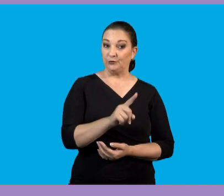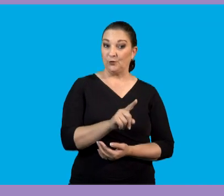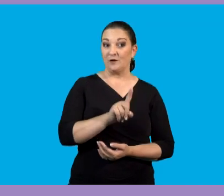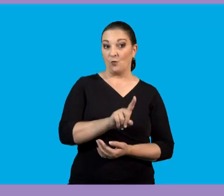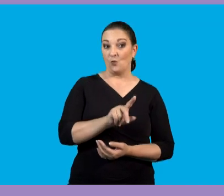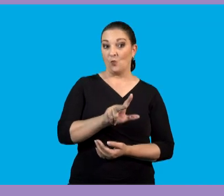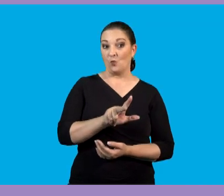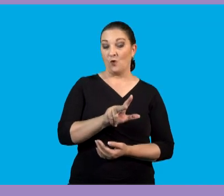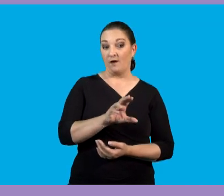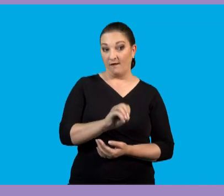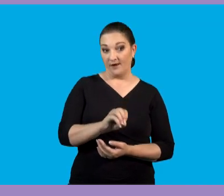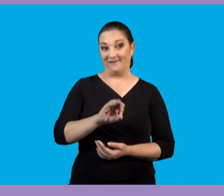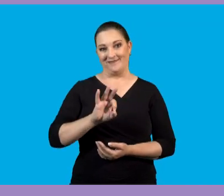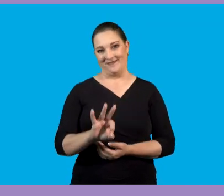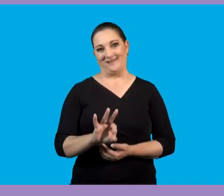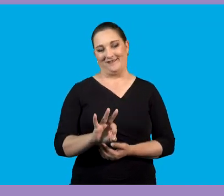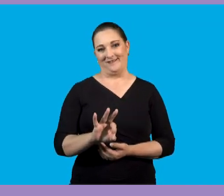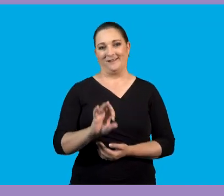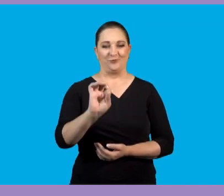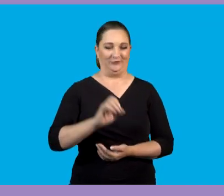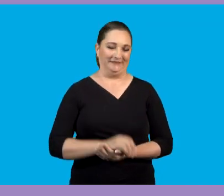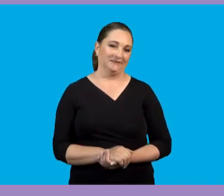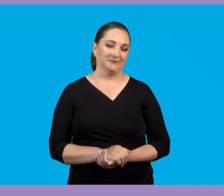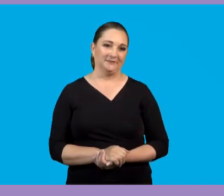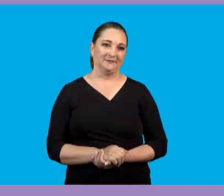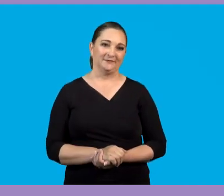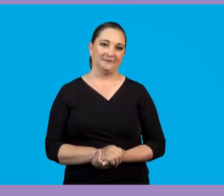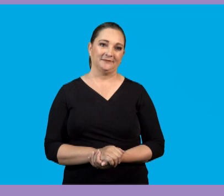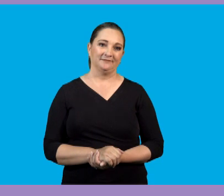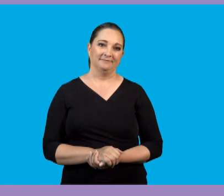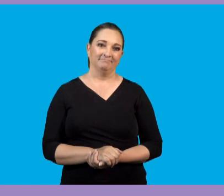to 103 degrees.